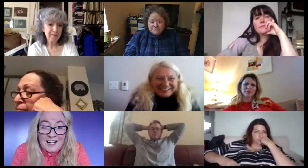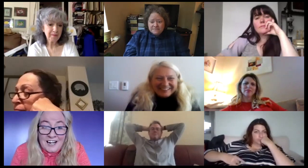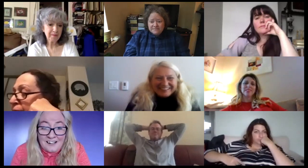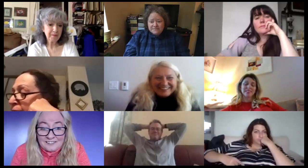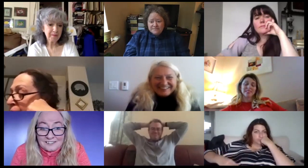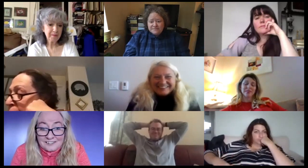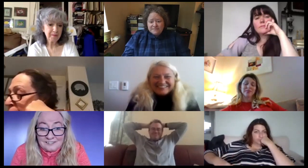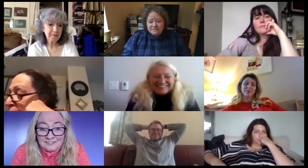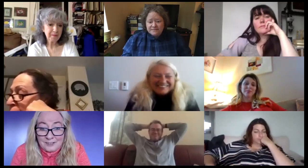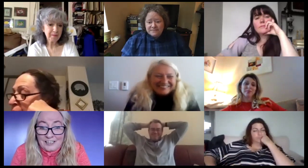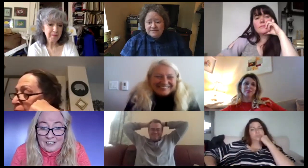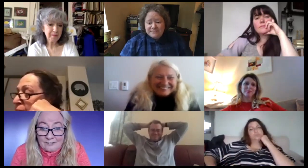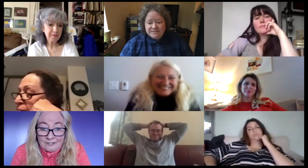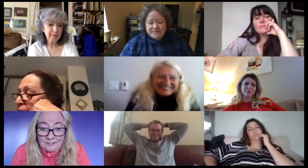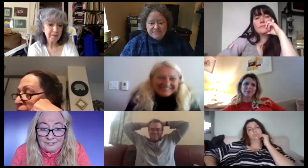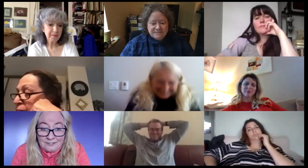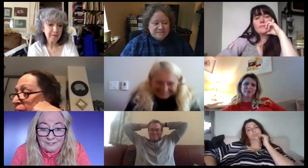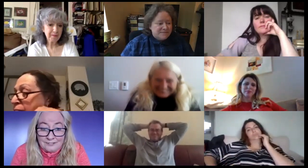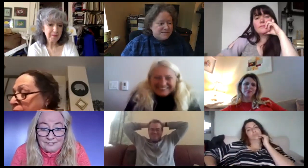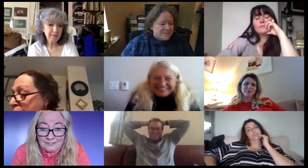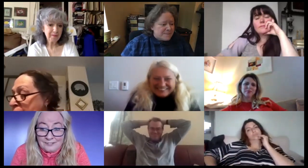Even Ireland would leave.